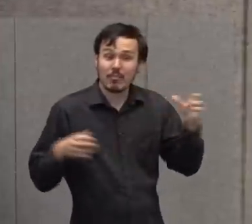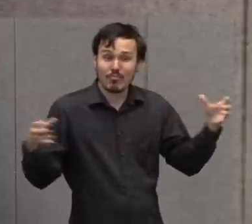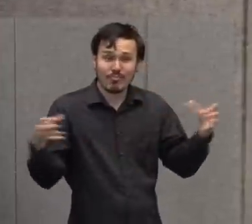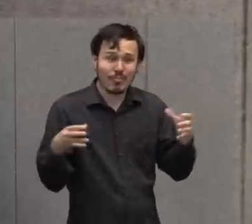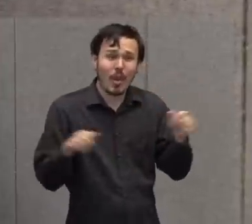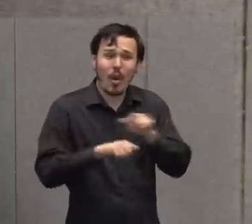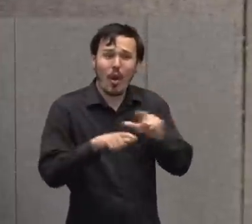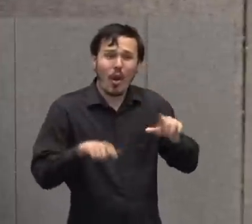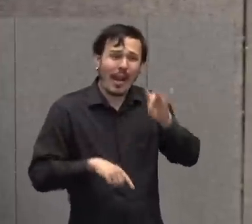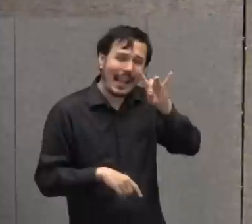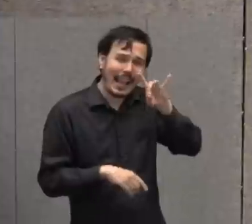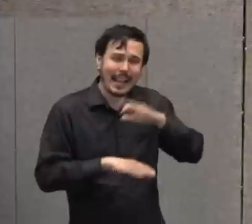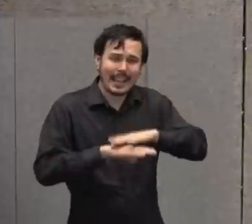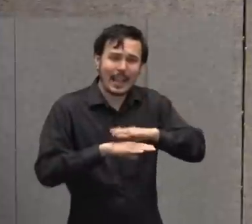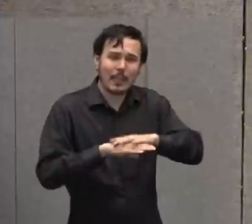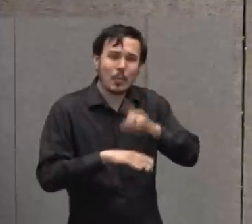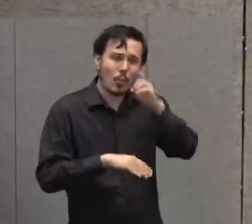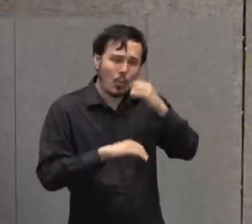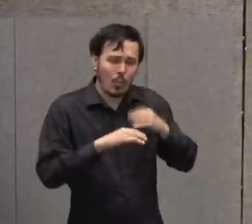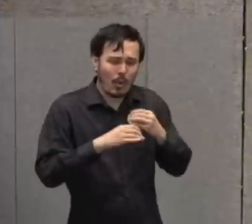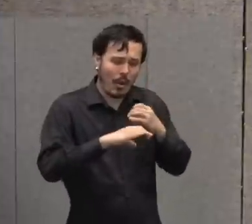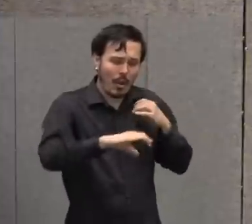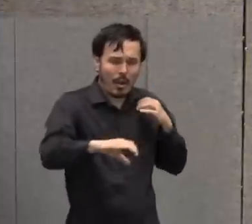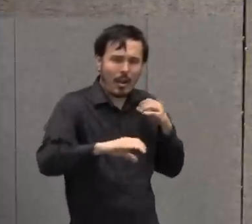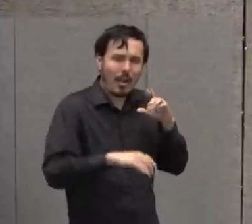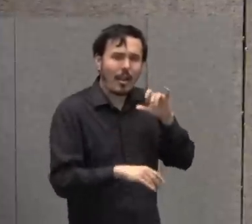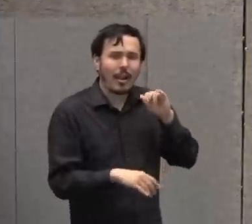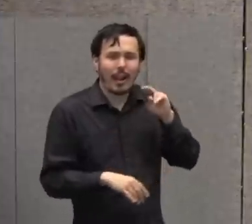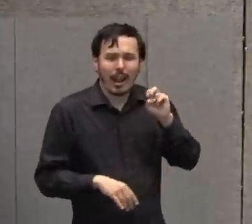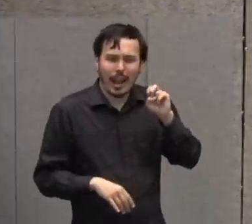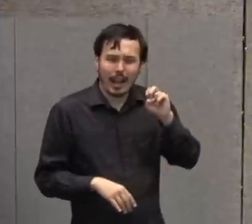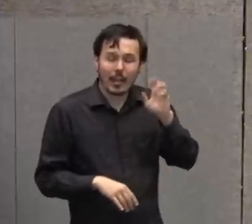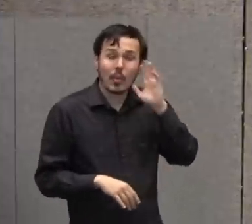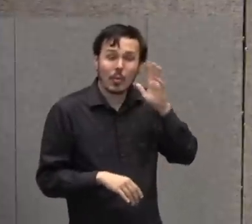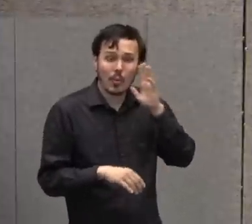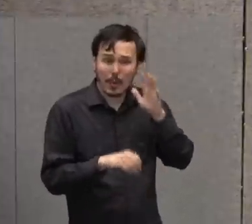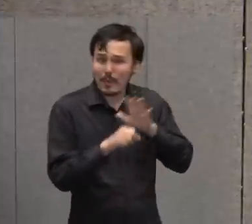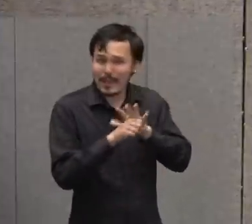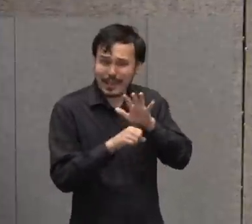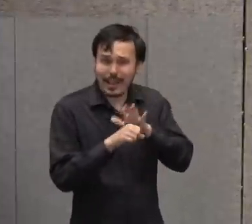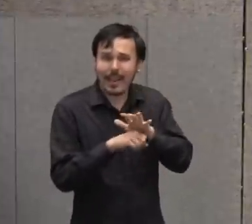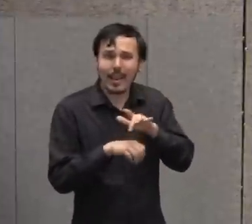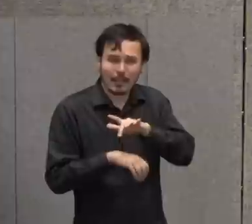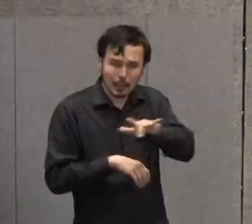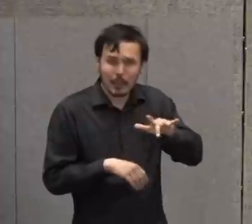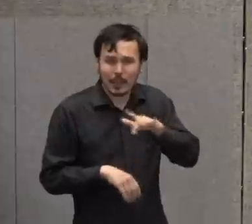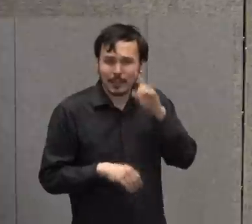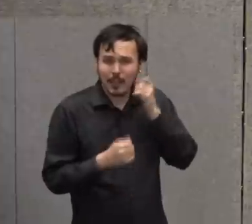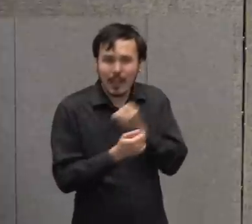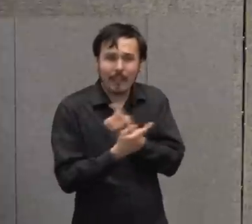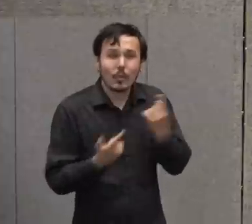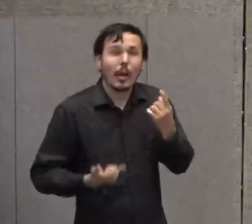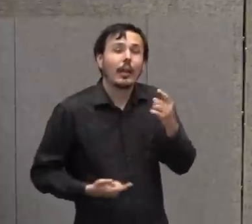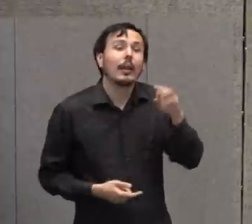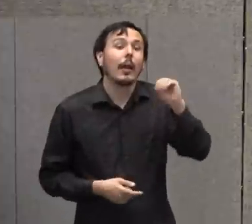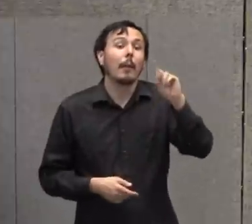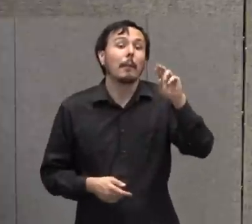8 tables into one long line, there'll be room enough for everyone." "Actually," Mrs. Comfort began to